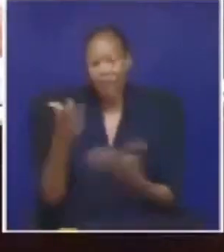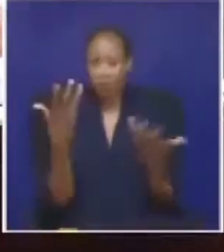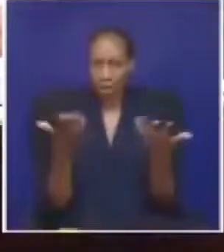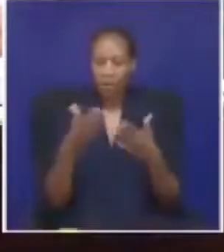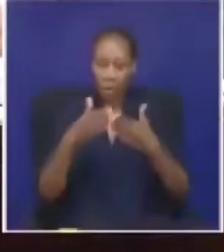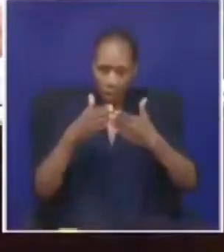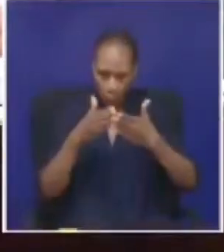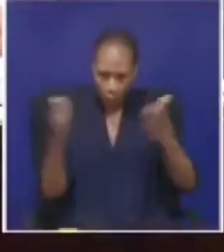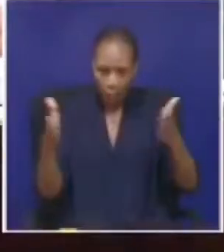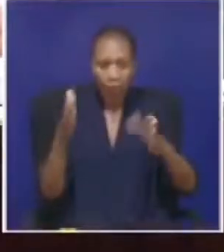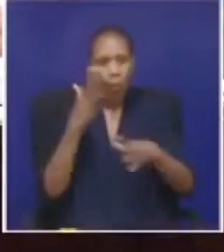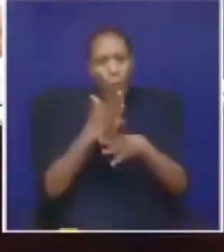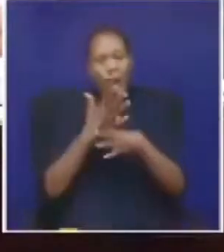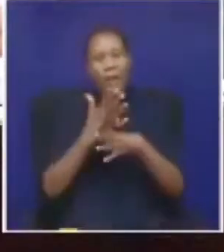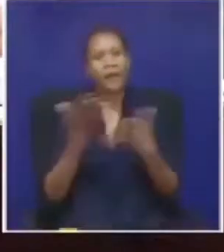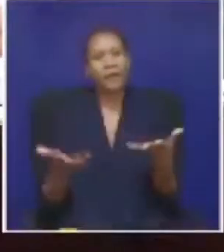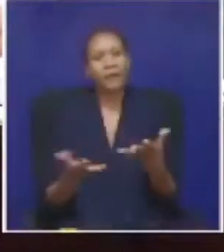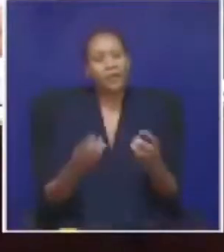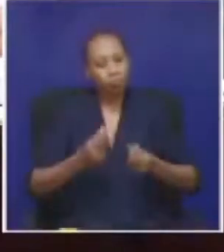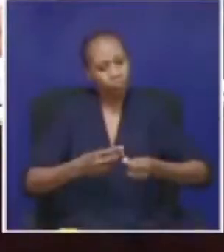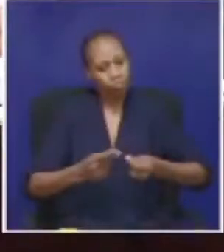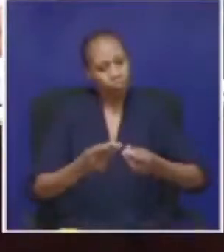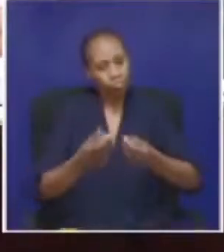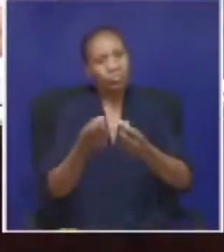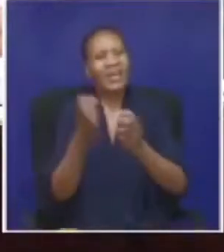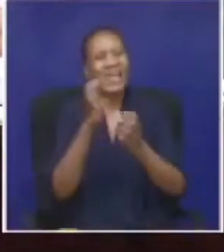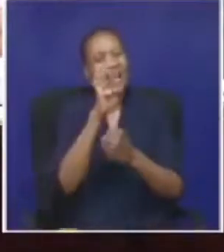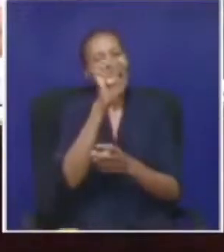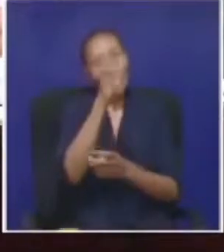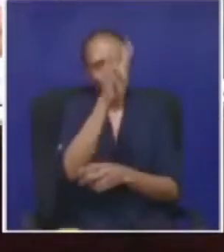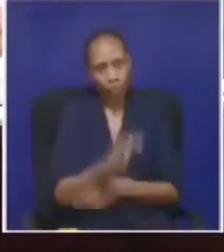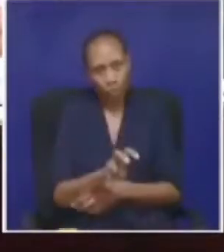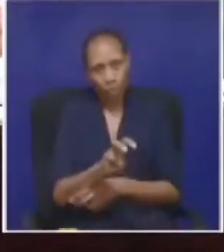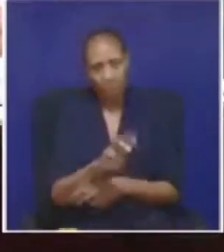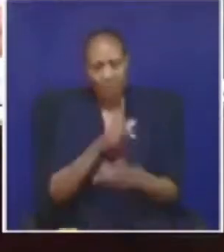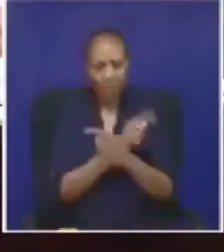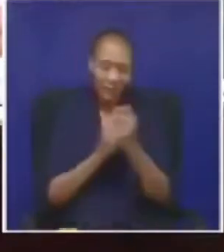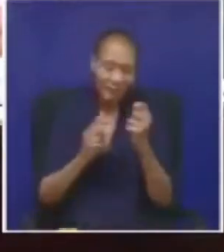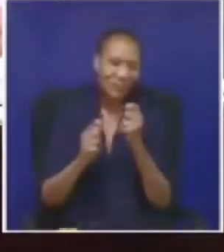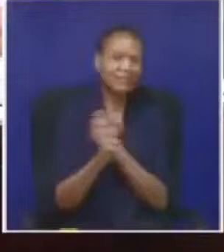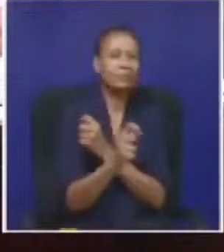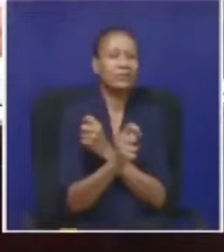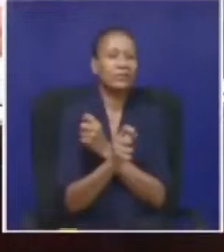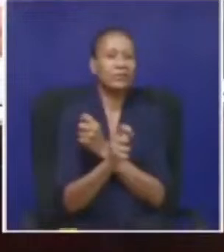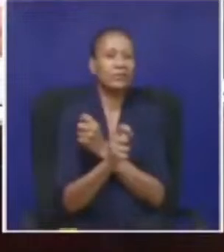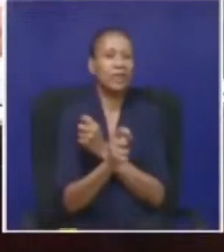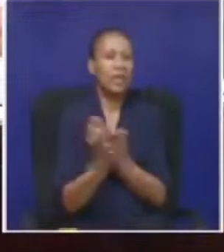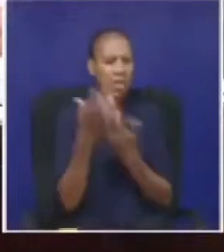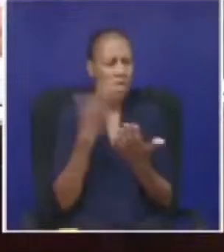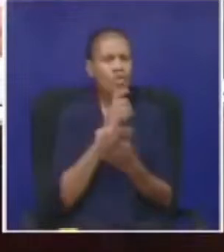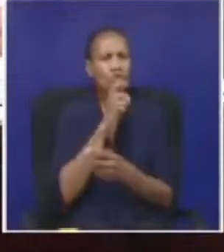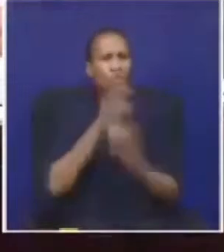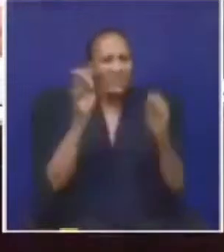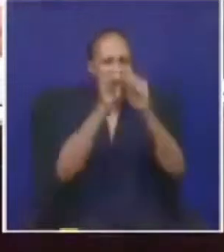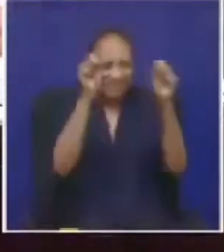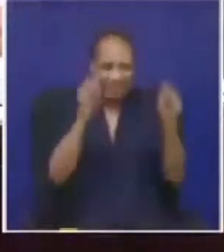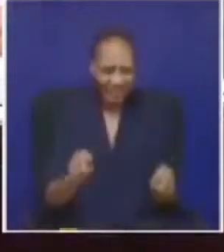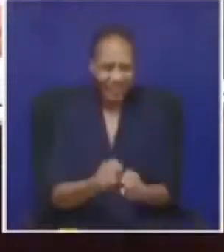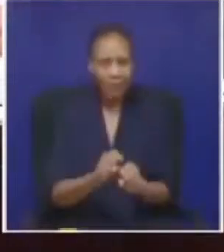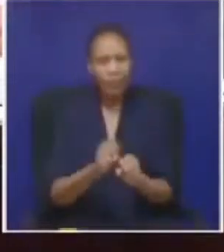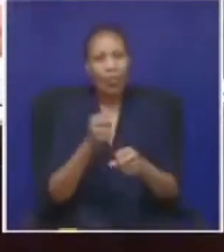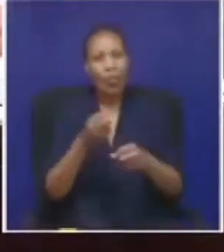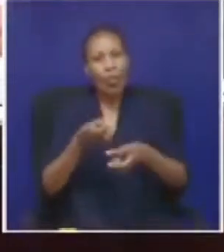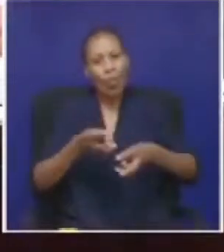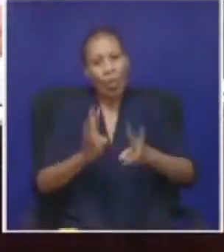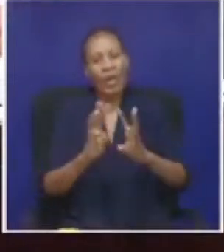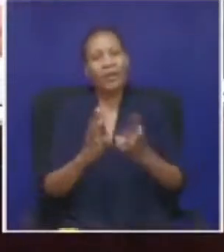operations, and accelerating Eskom's transition into a systems operator for a